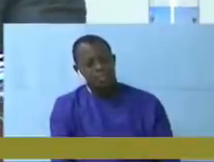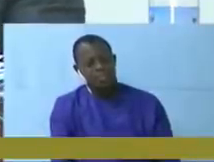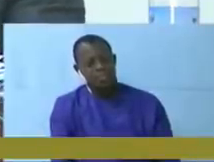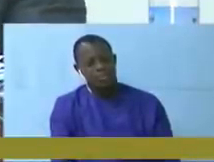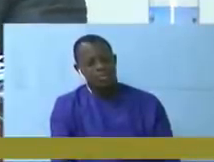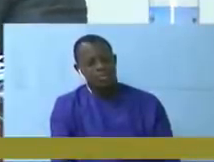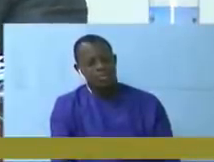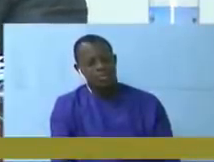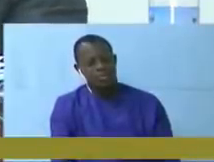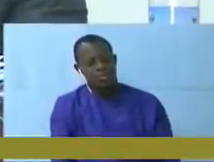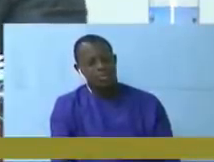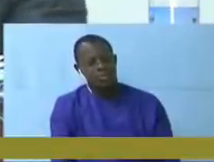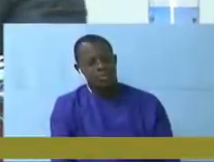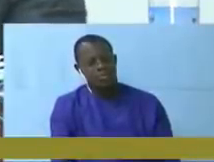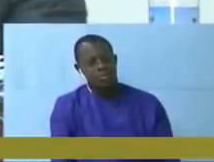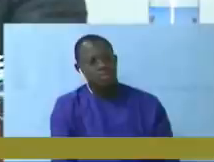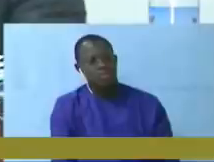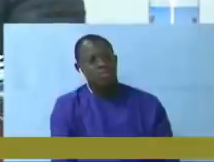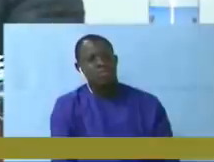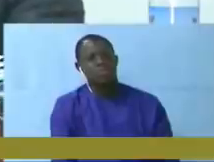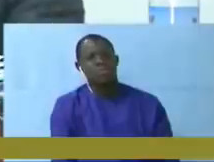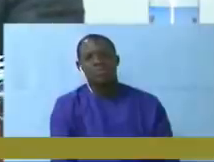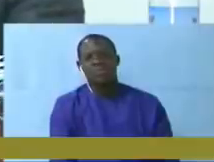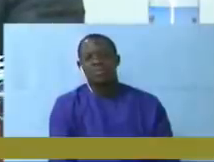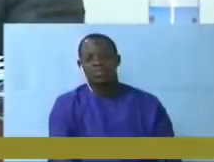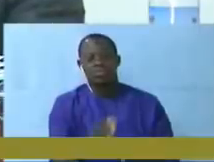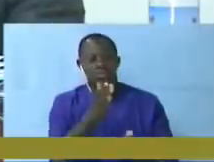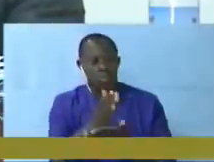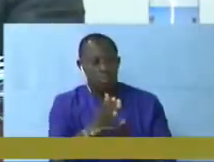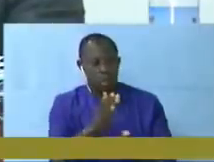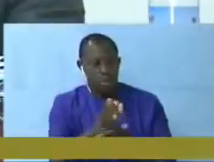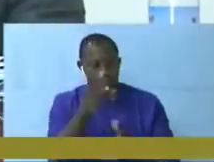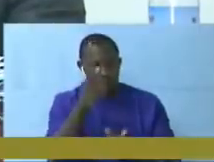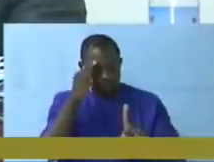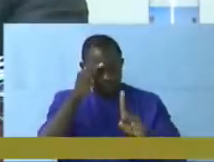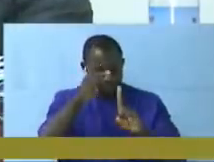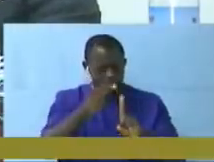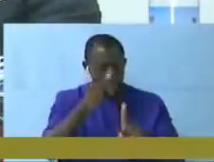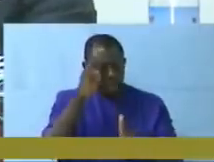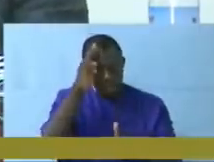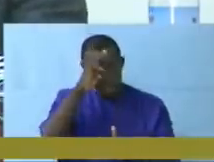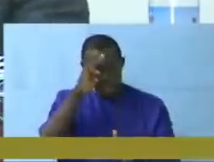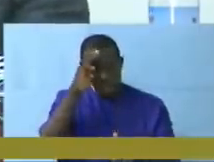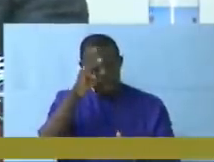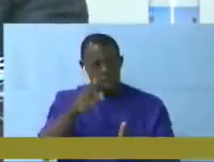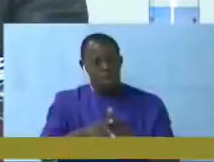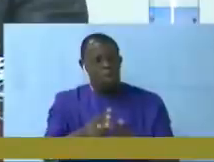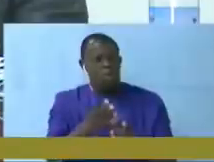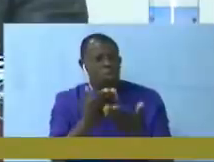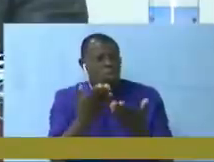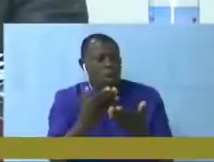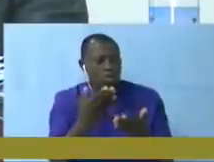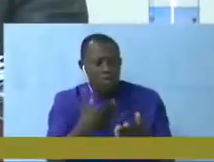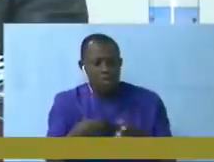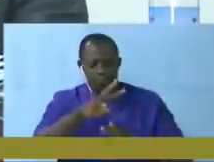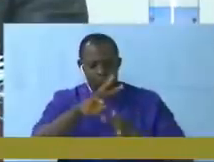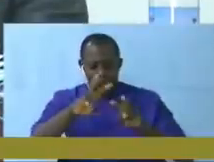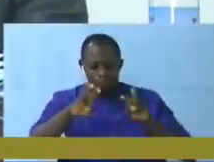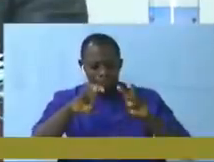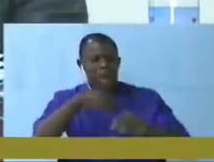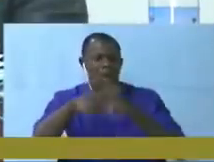The main purpose of the search for a new constitutional order. Li djiblu way wi tax ñu wara